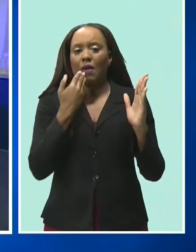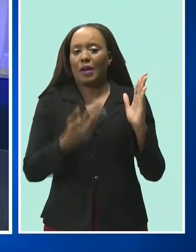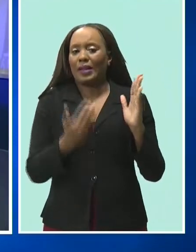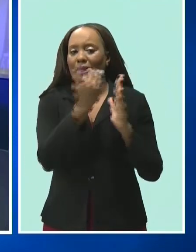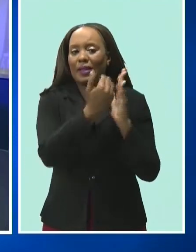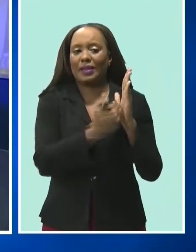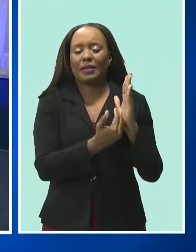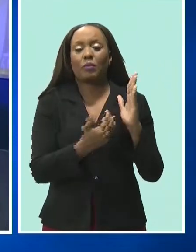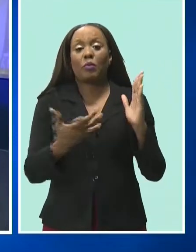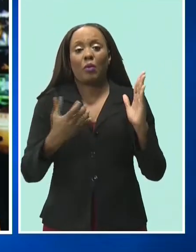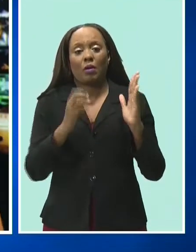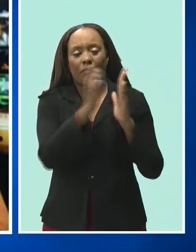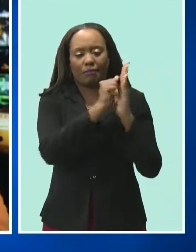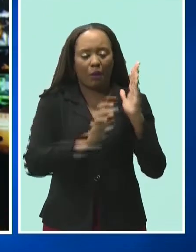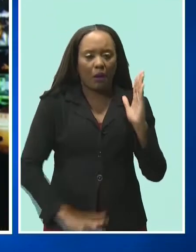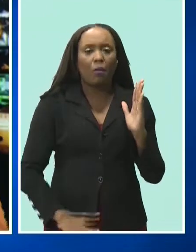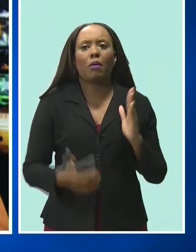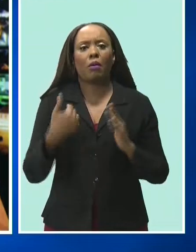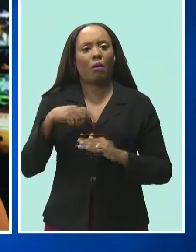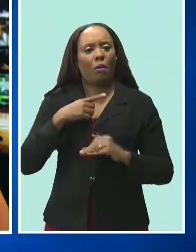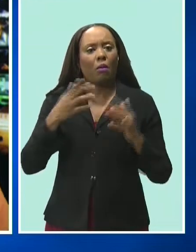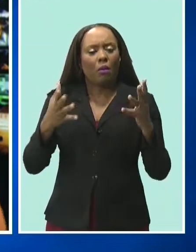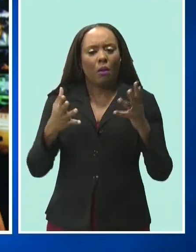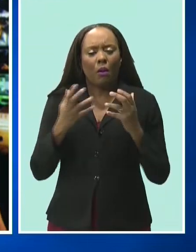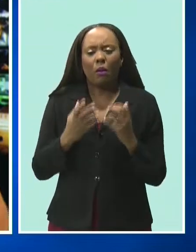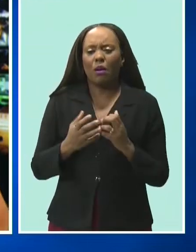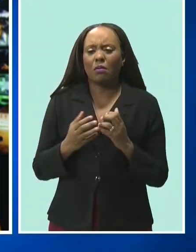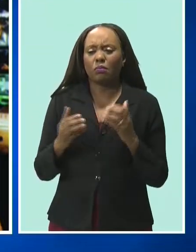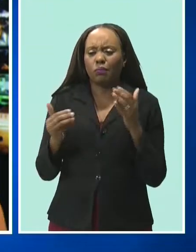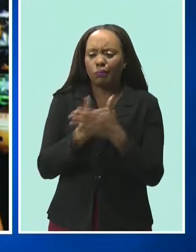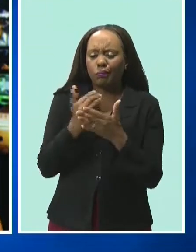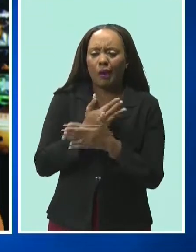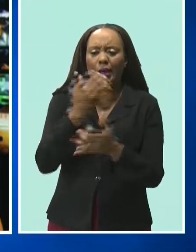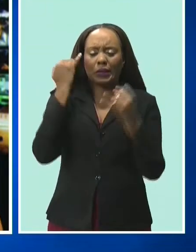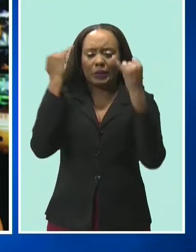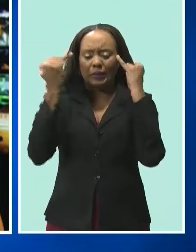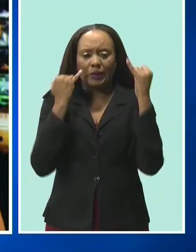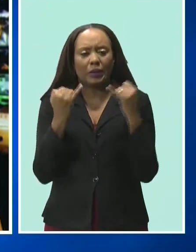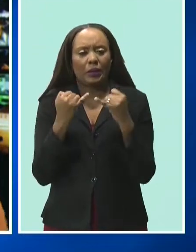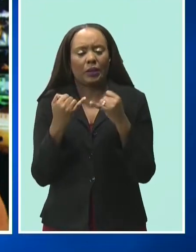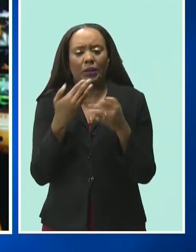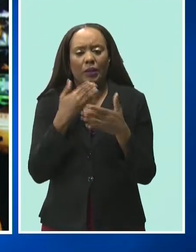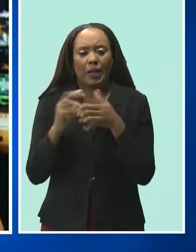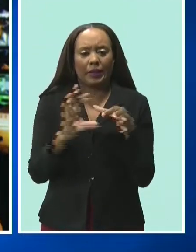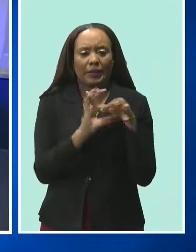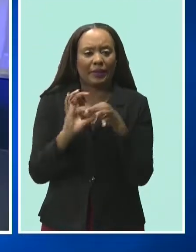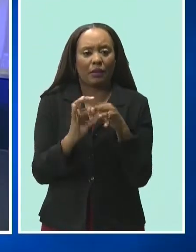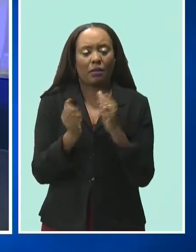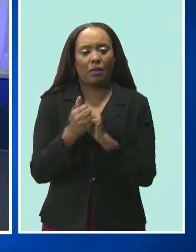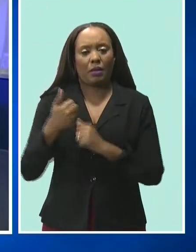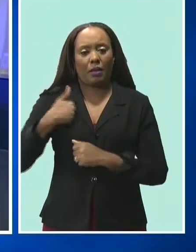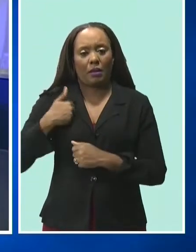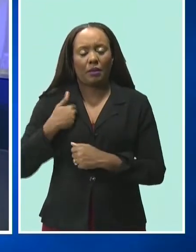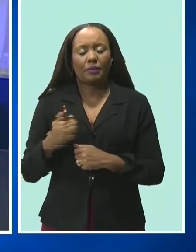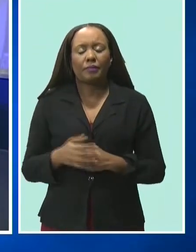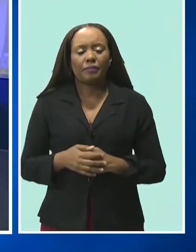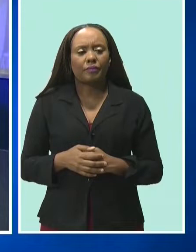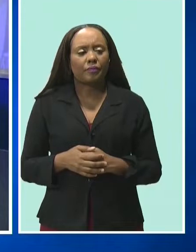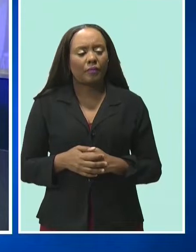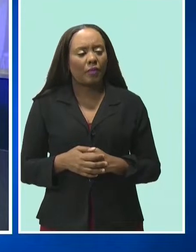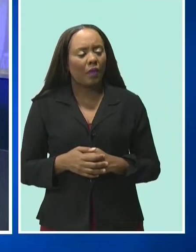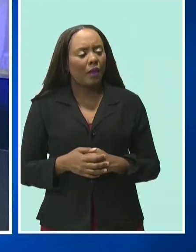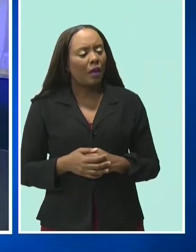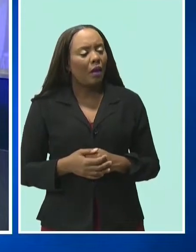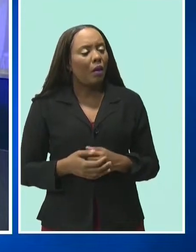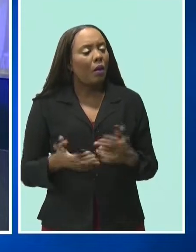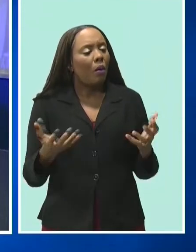about refreshing and reinvigorating that relationship with Canada. The regional response to the